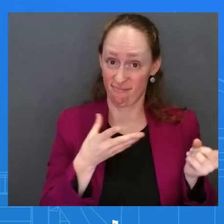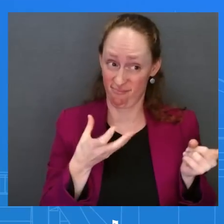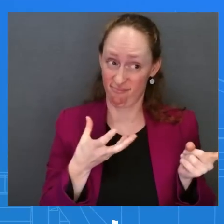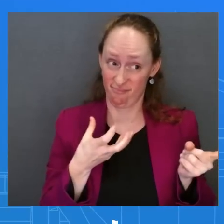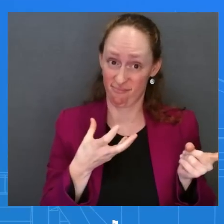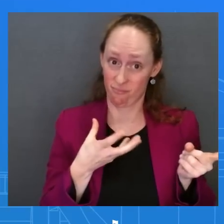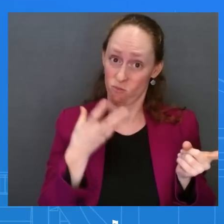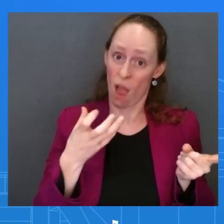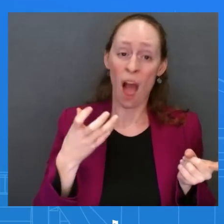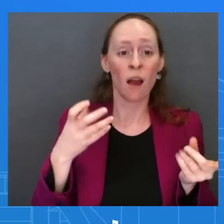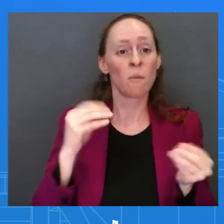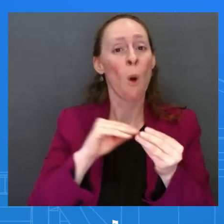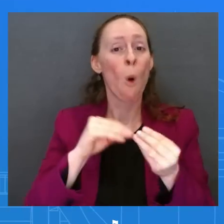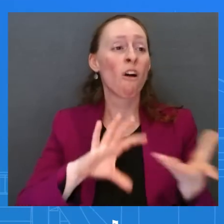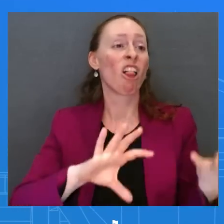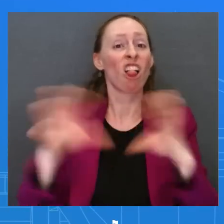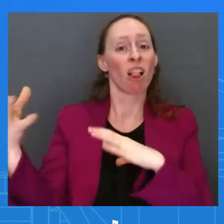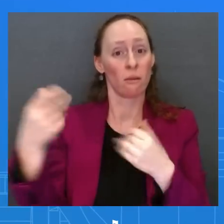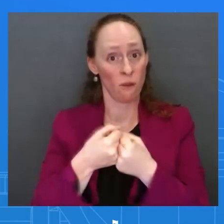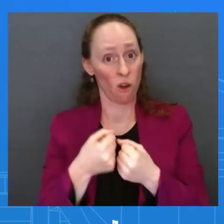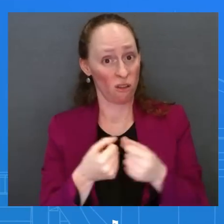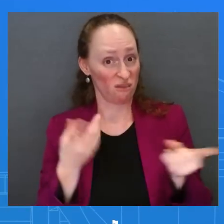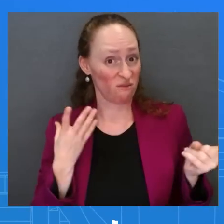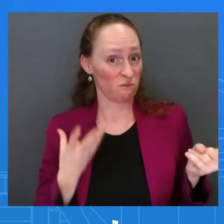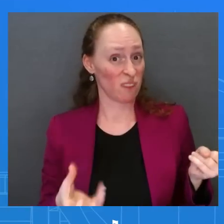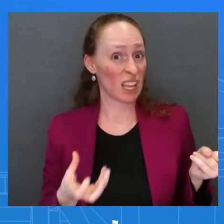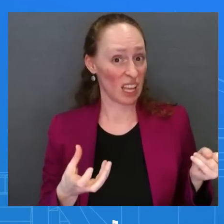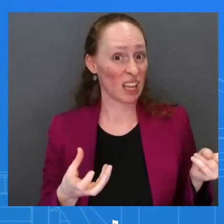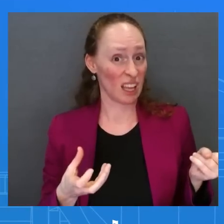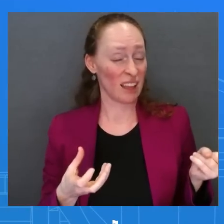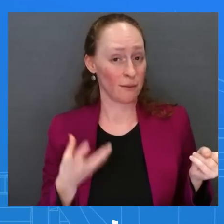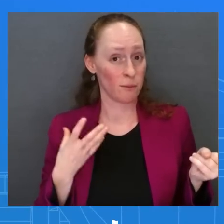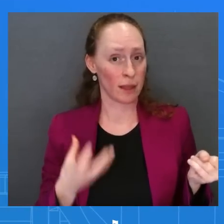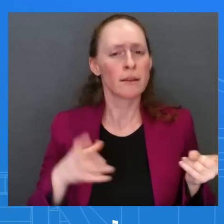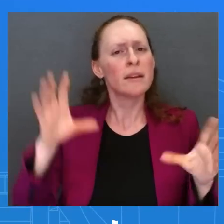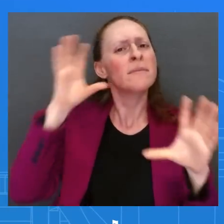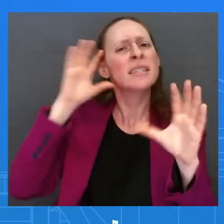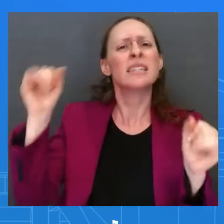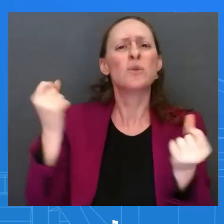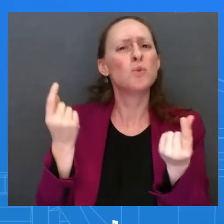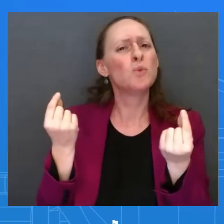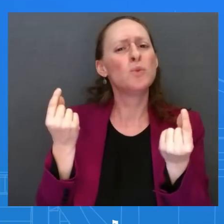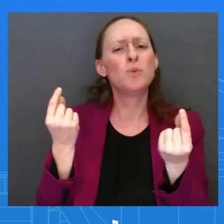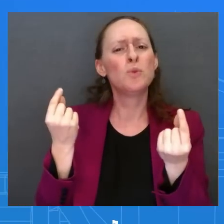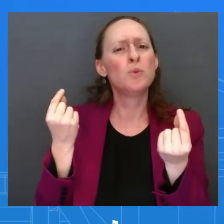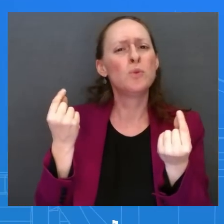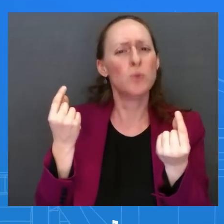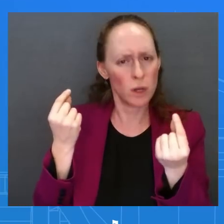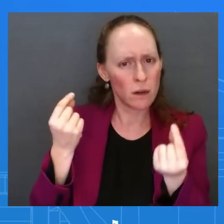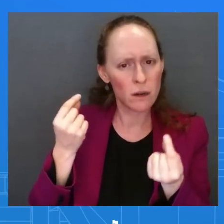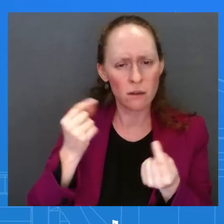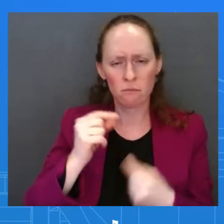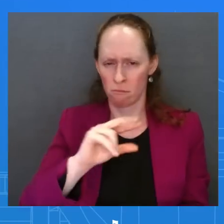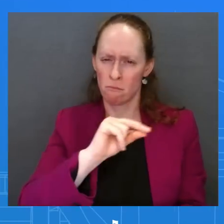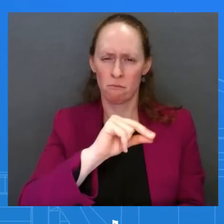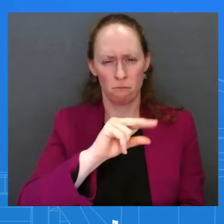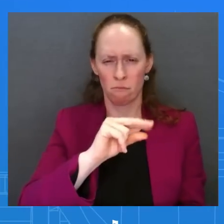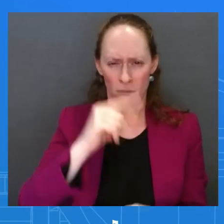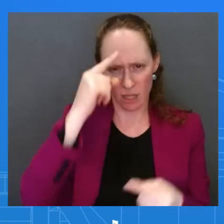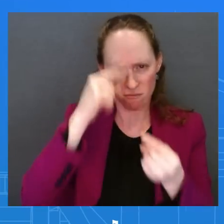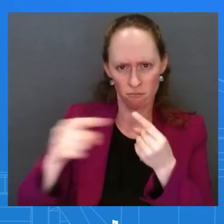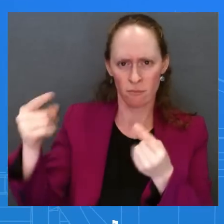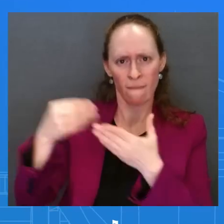has done, he has secured record funding for border security. He has record number of agents and officers securing our border and